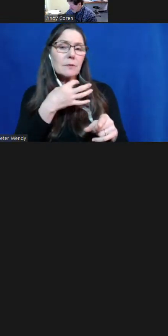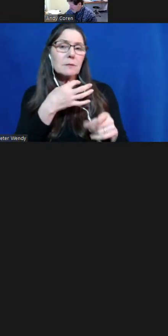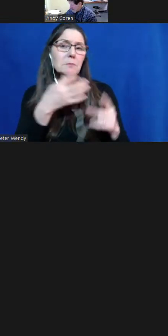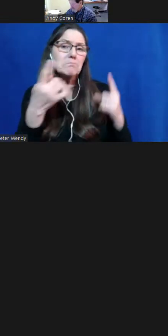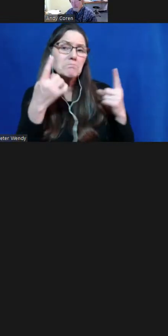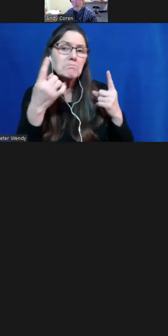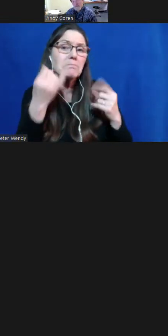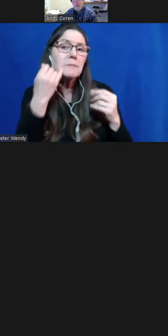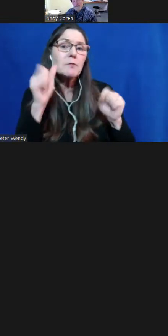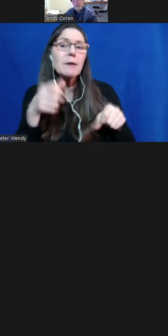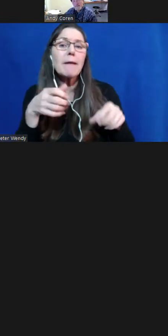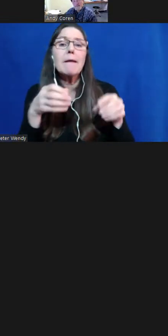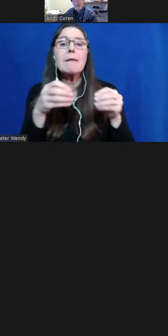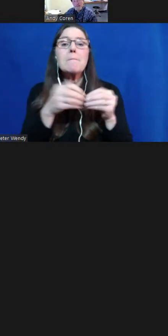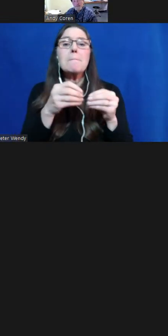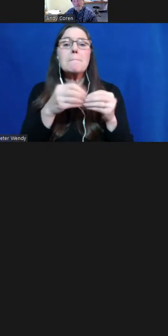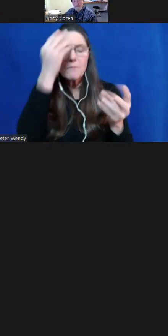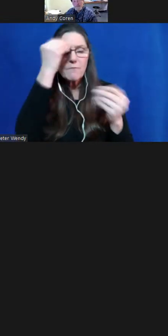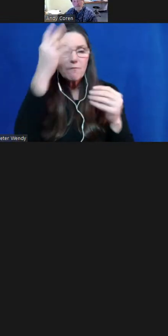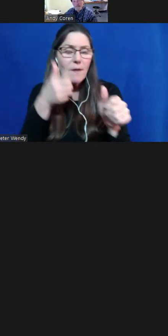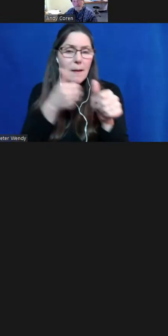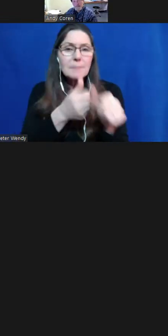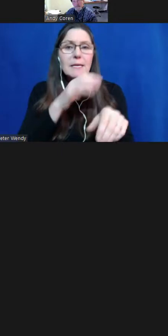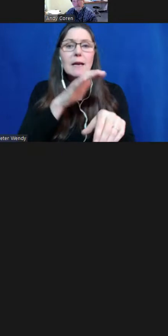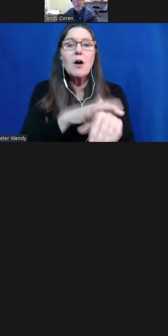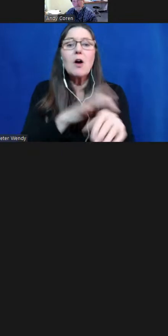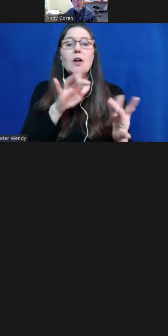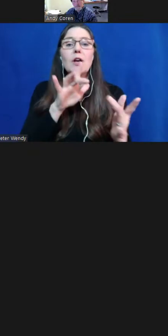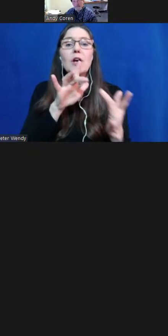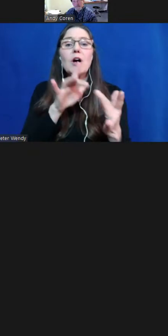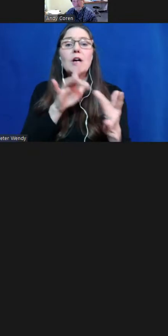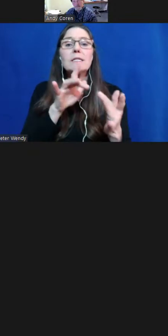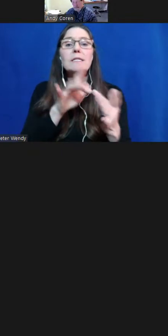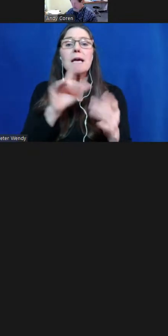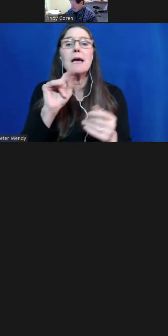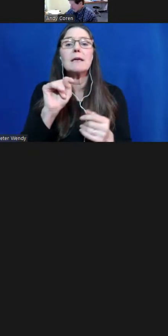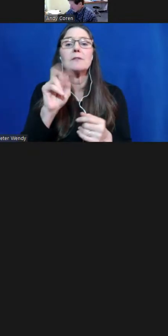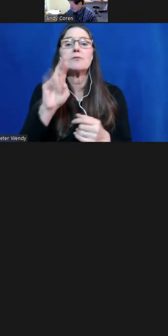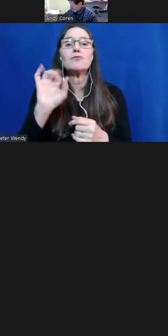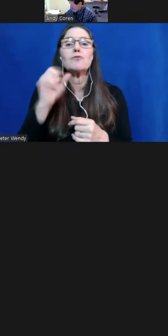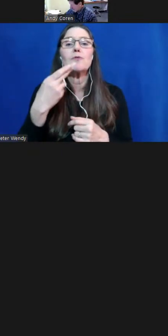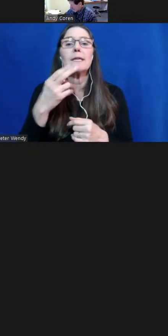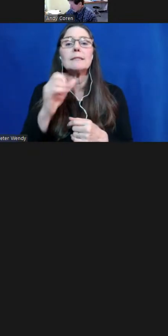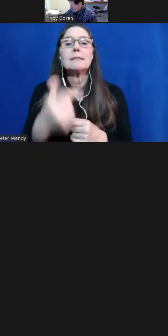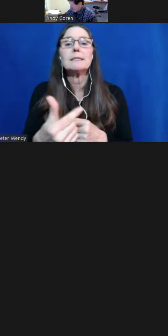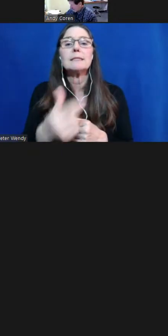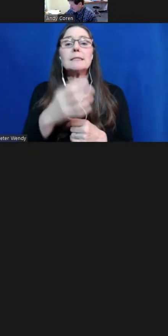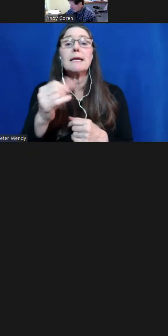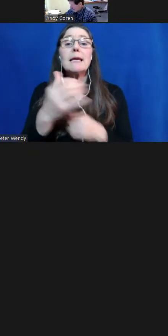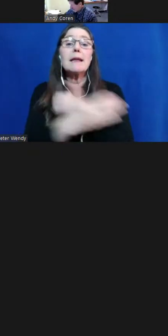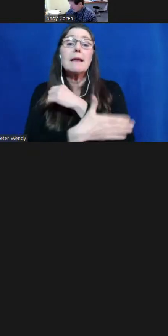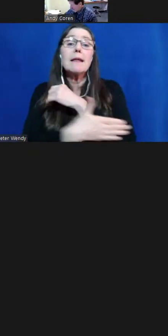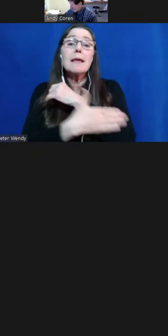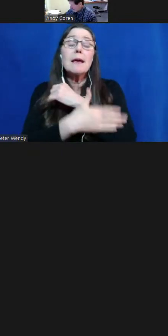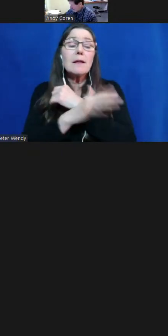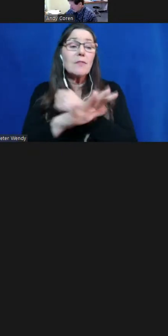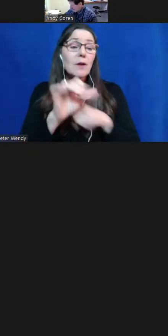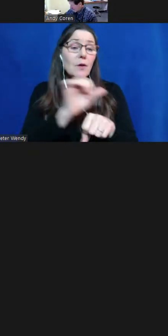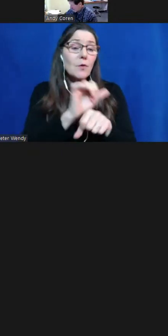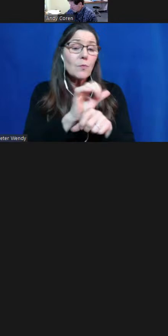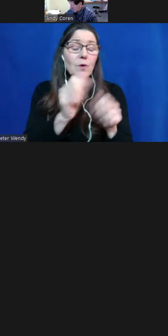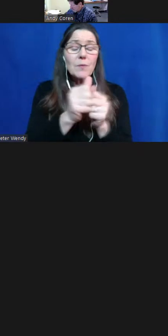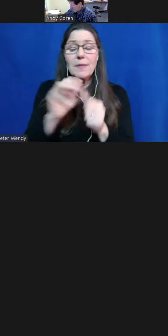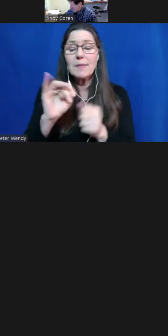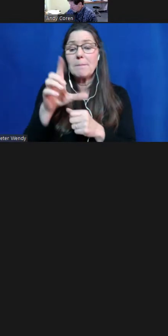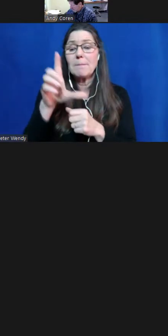update on the contact tracing, and I'm especially interested in the county's work with the Mendocino College, which